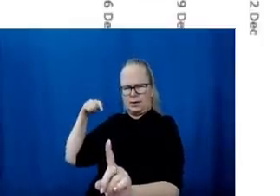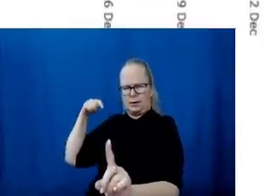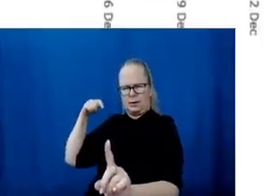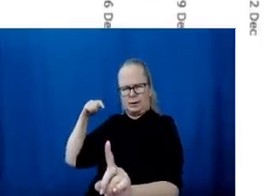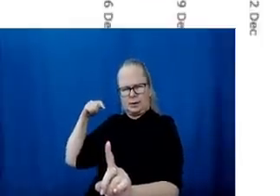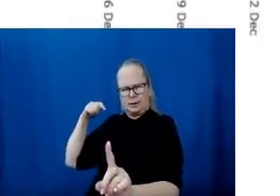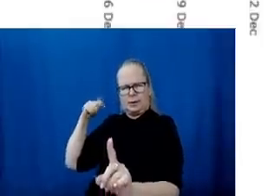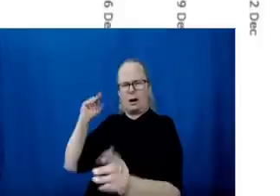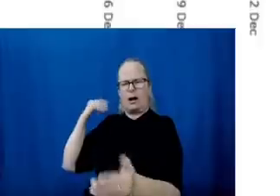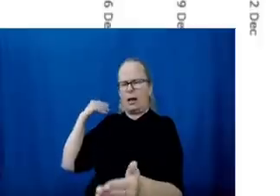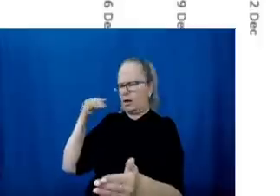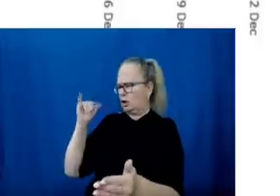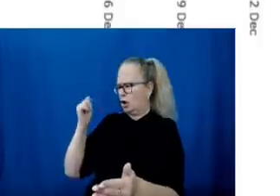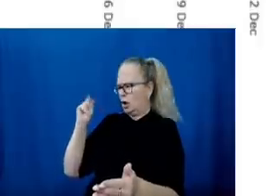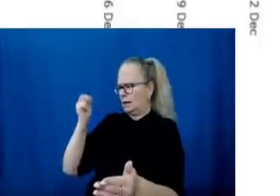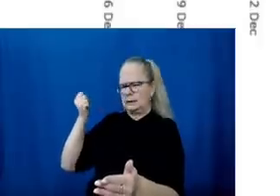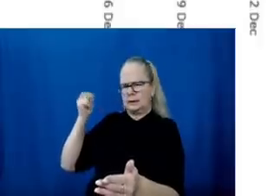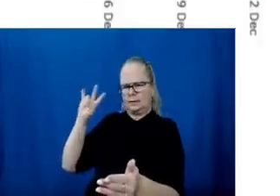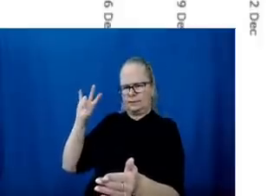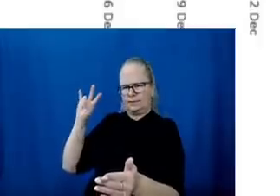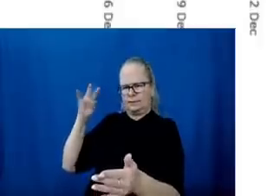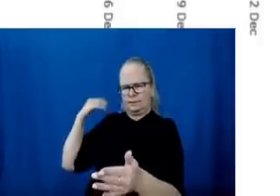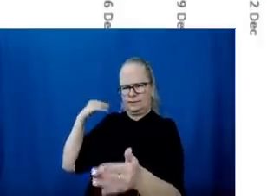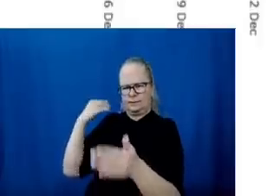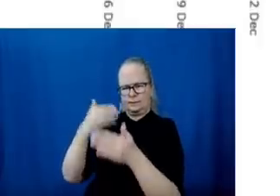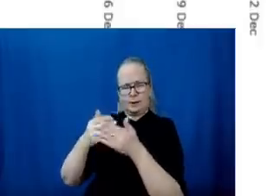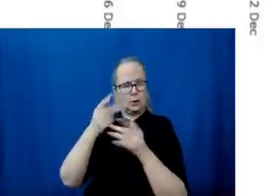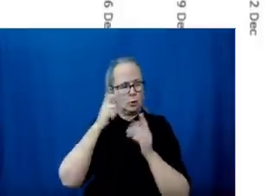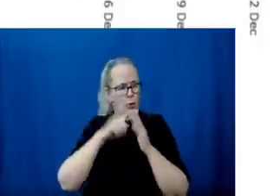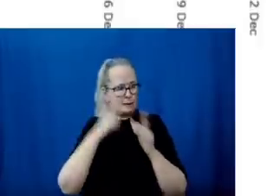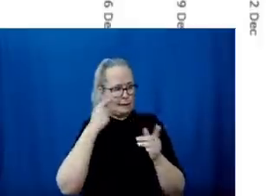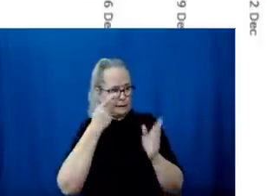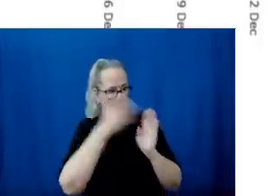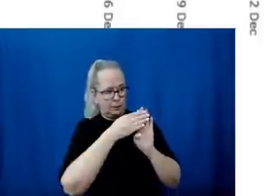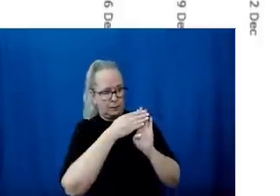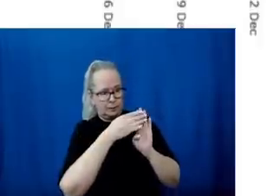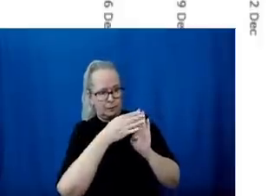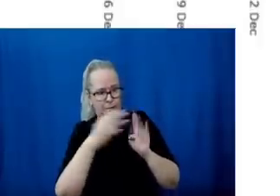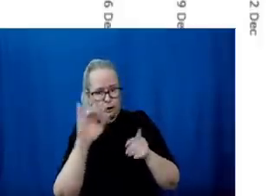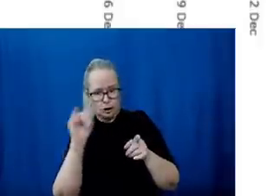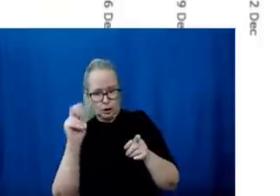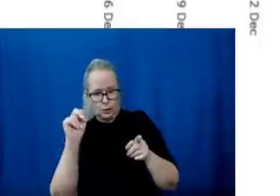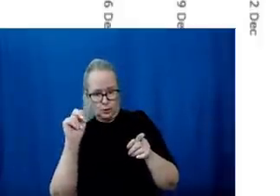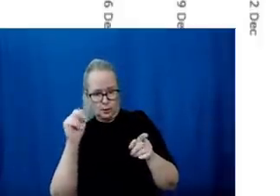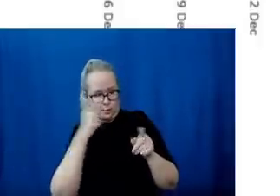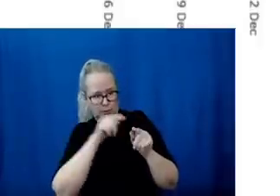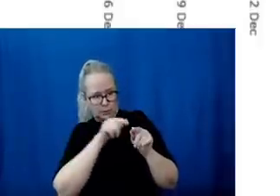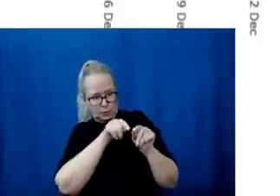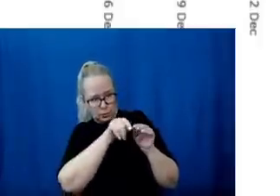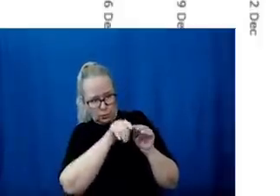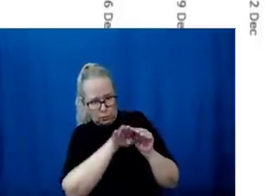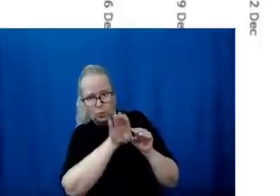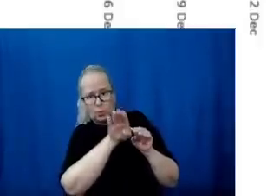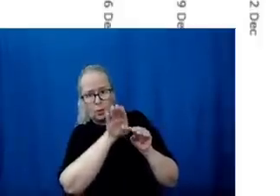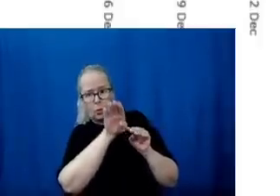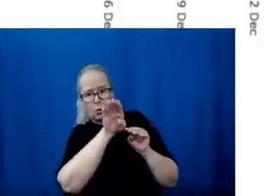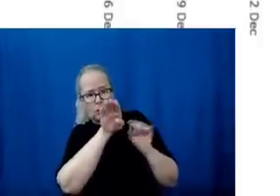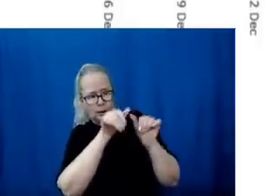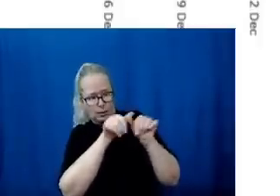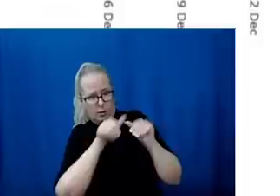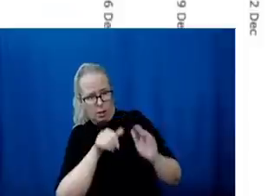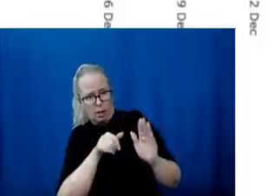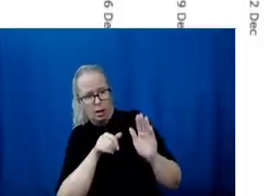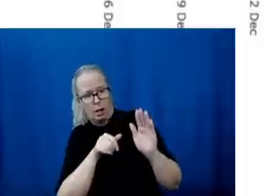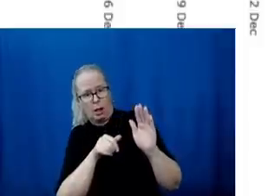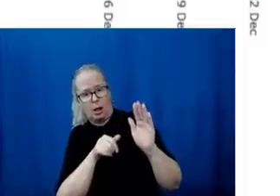time. And if you look up until about the 17th of January on this graph, you can see that exponential curve